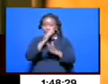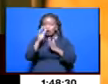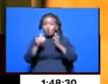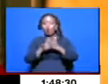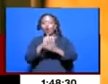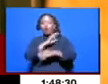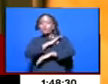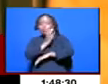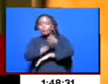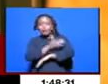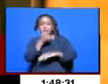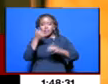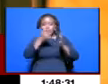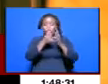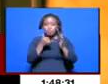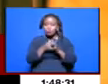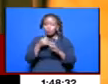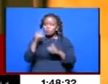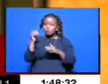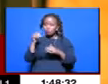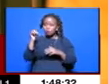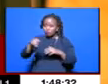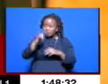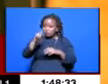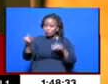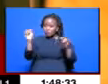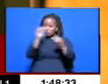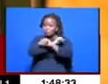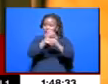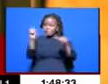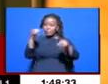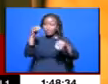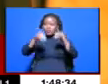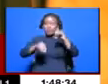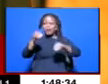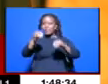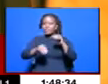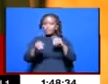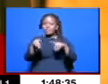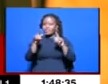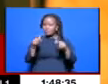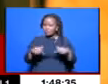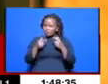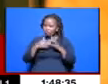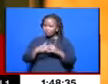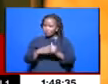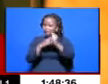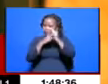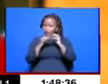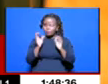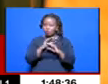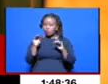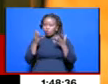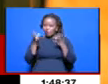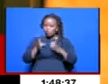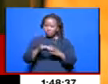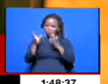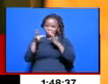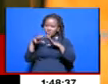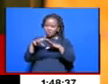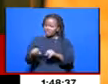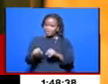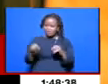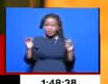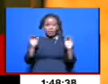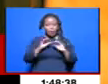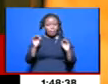of invalidating the presidential election, is not self-given nor forcefully taken, but is donated